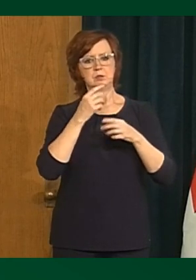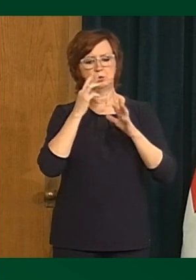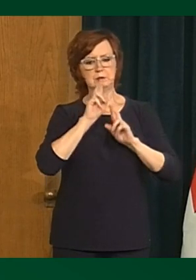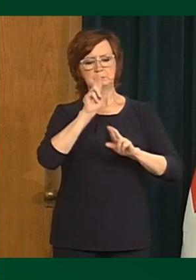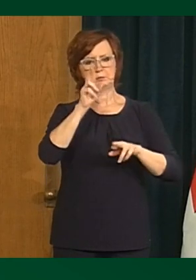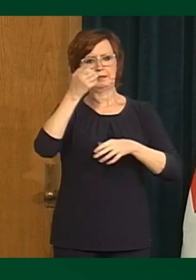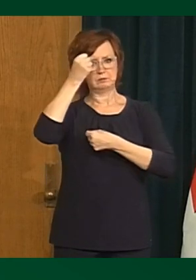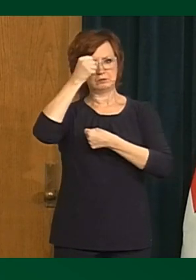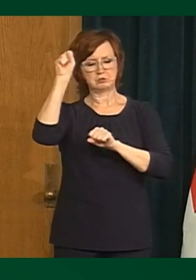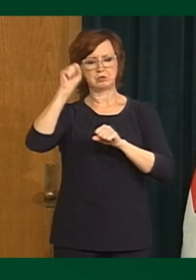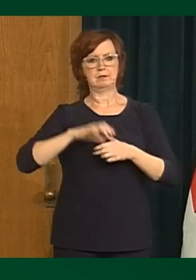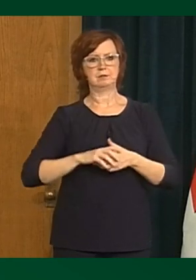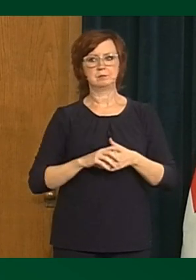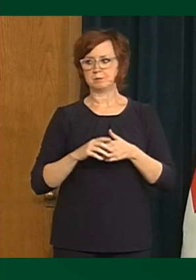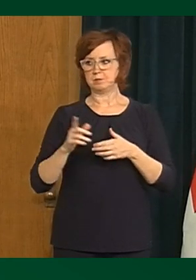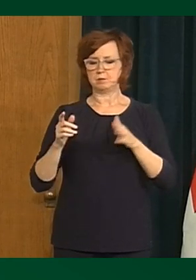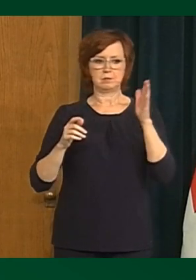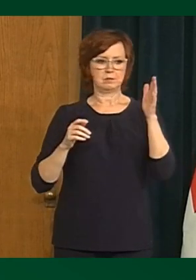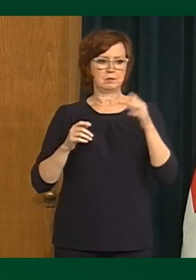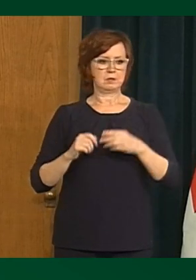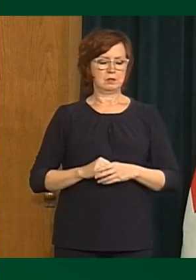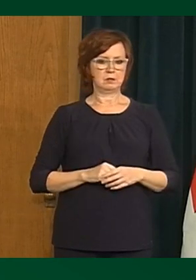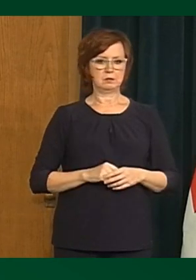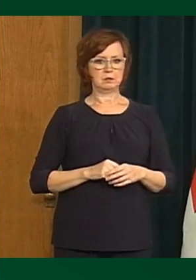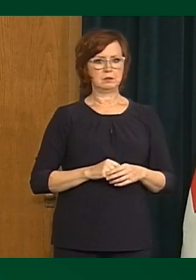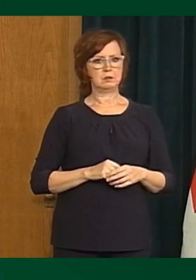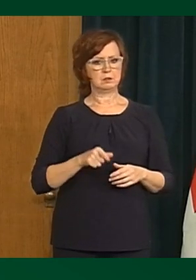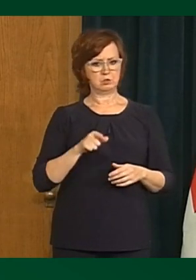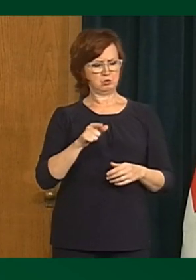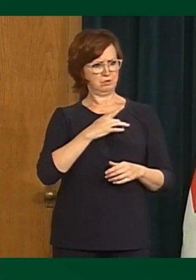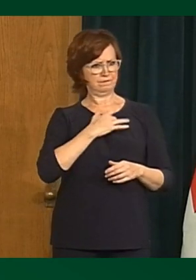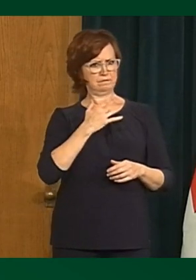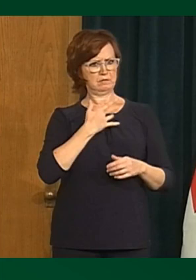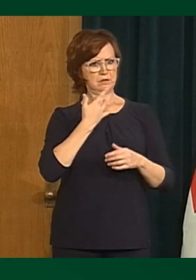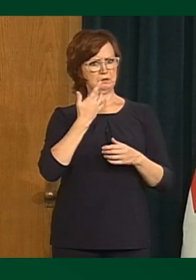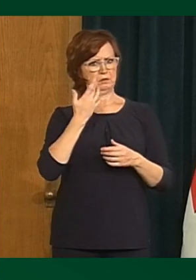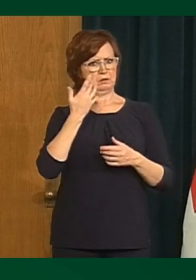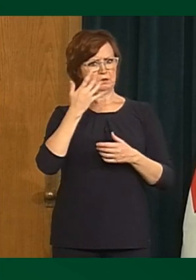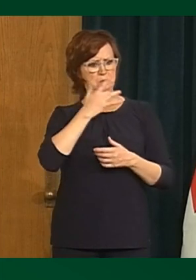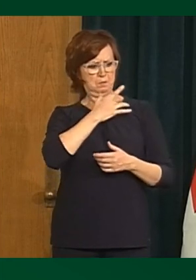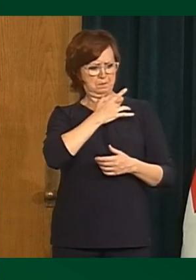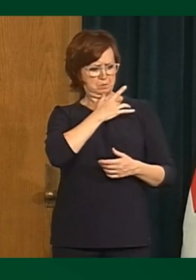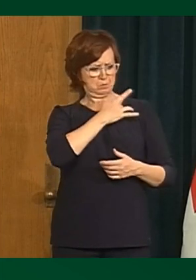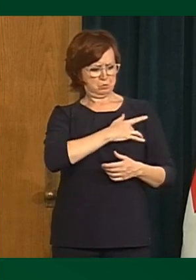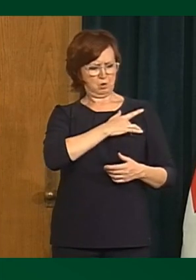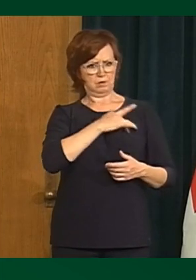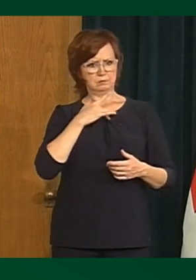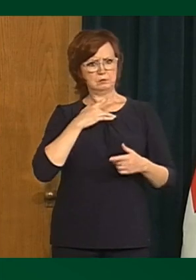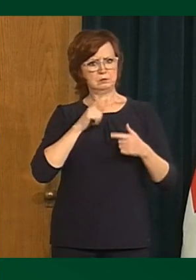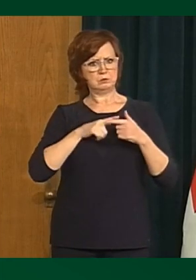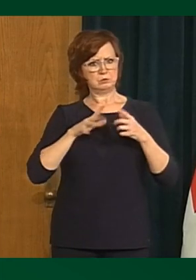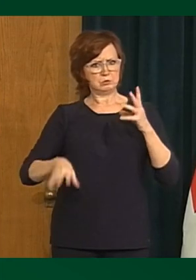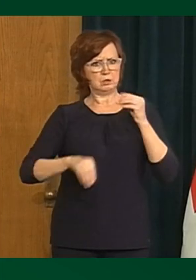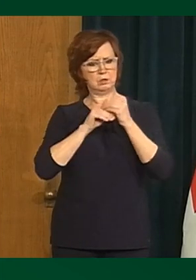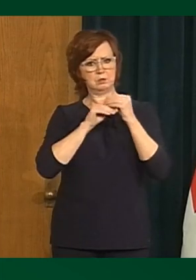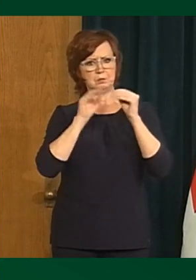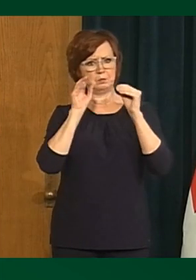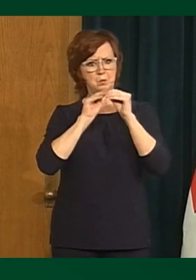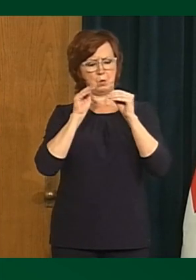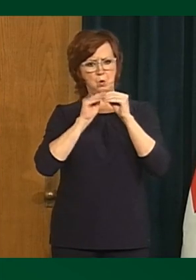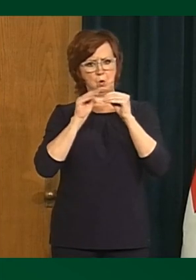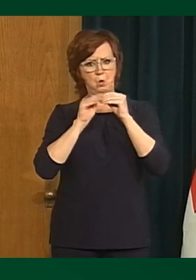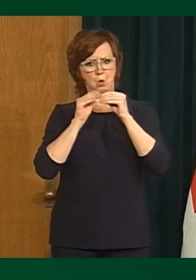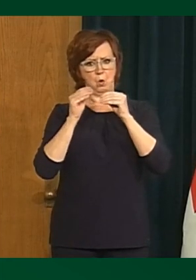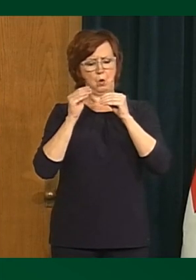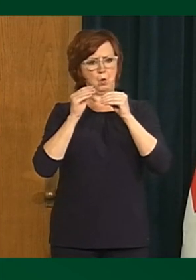see the province having a role in public safety? Obviously, in the case of yourself, you had to increase your security detail this year